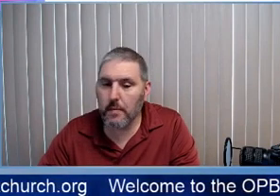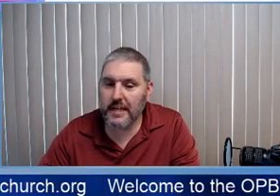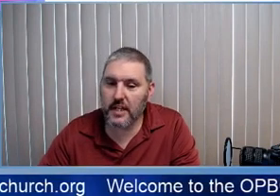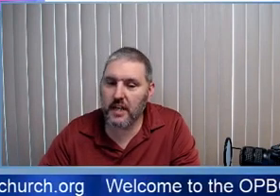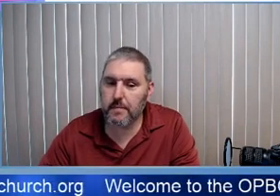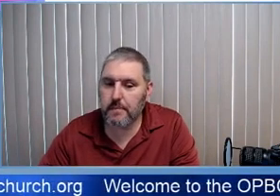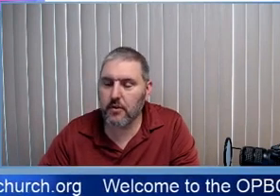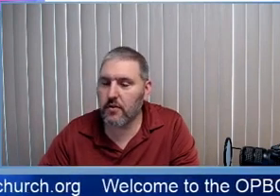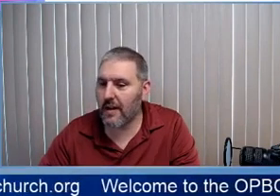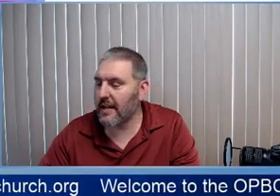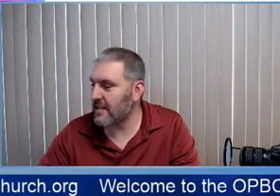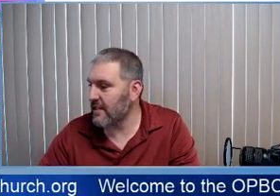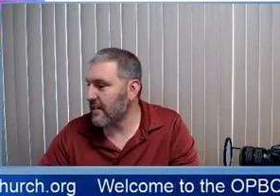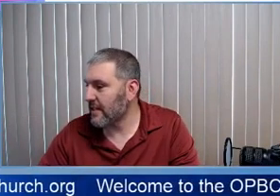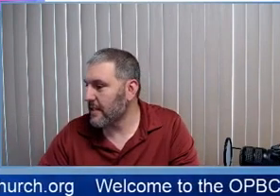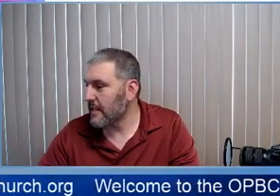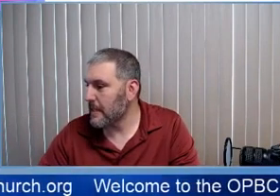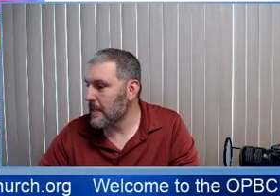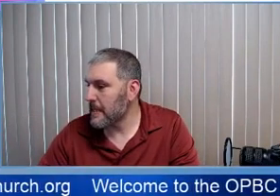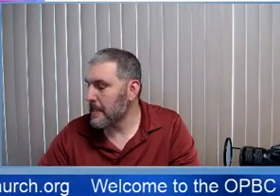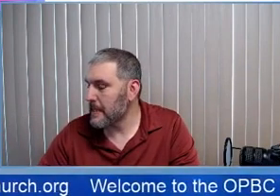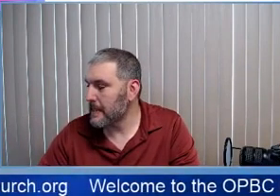You know who will make you love people? Christ.